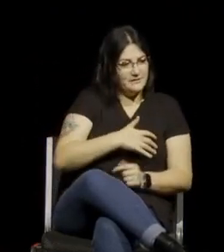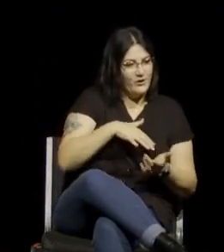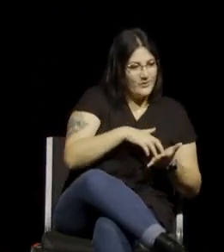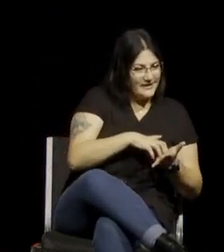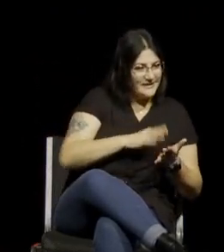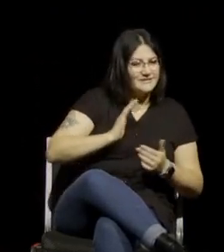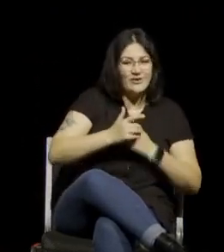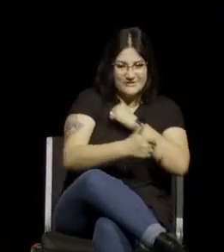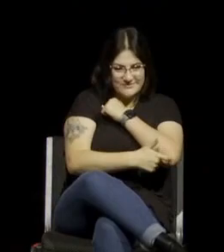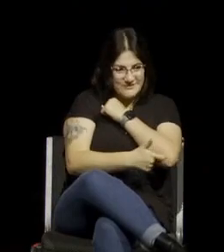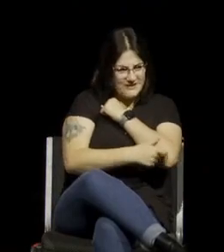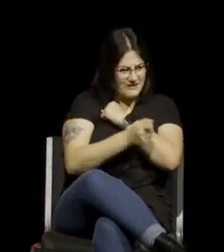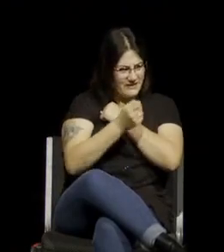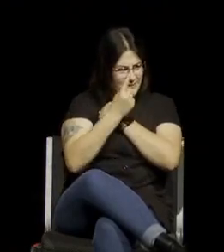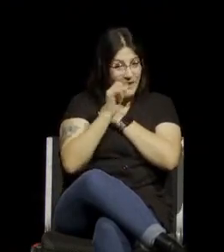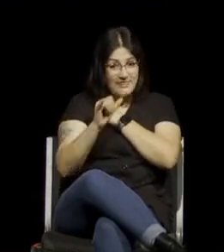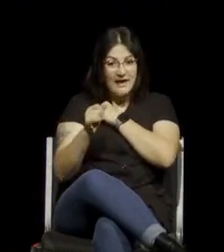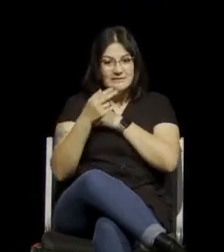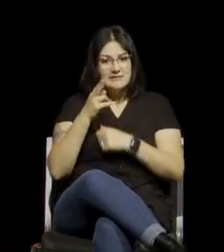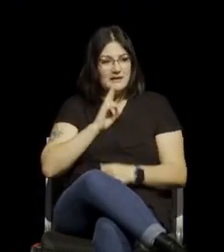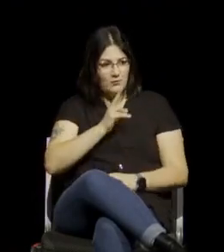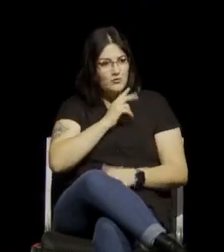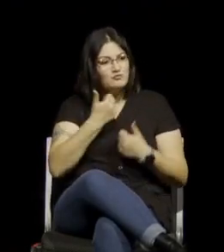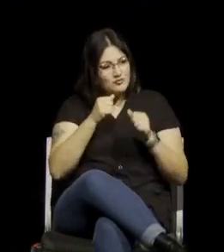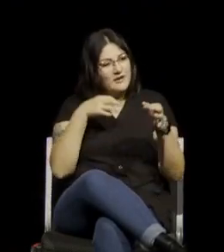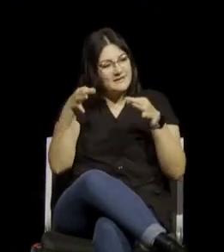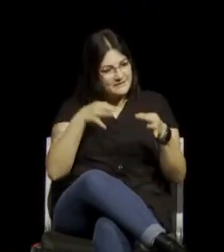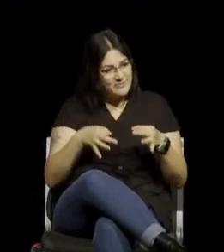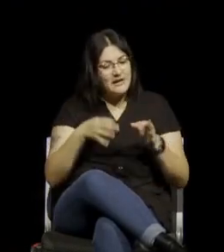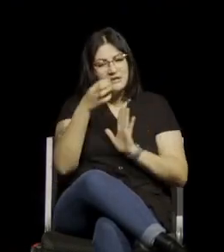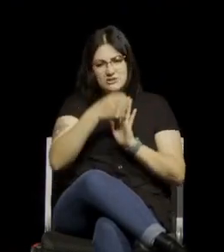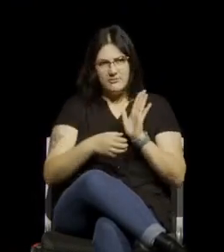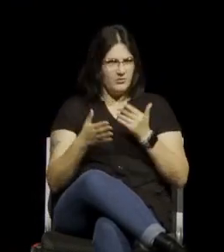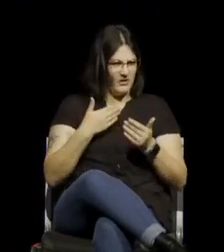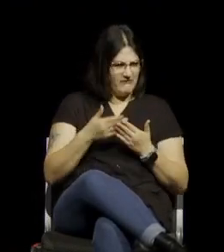weakness. If you think about it, that's what Hebrews was saying in